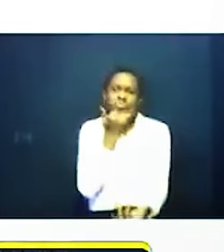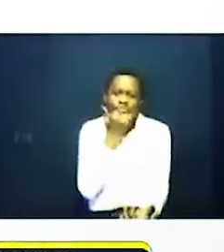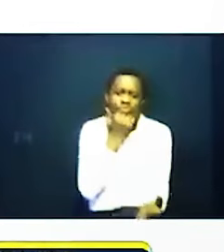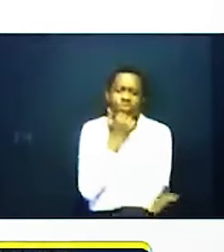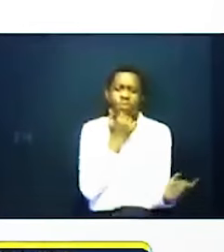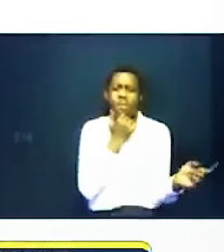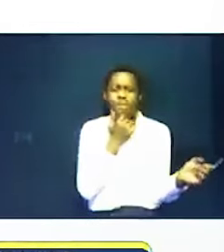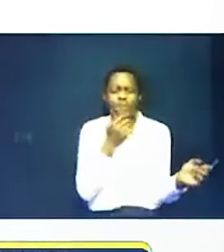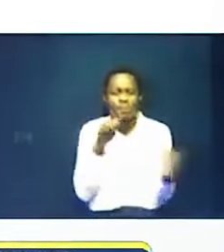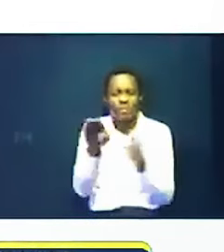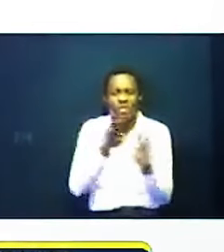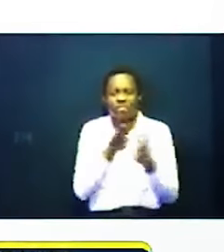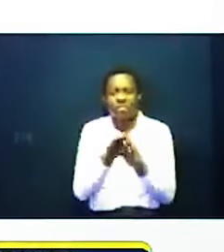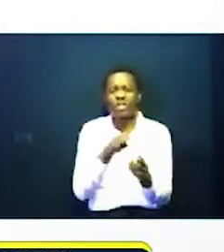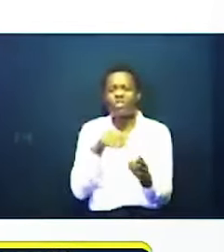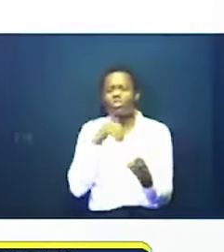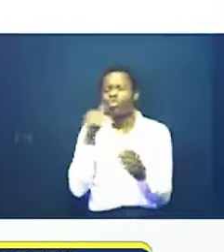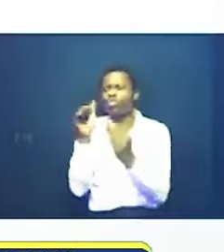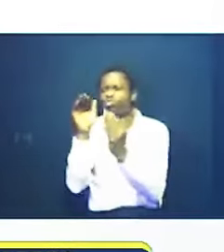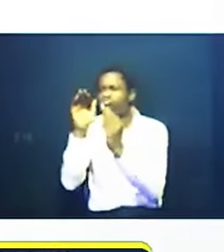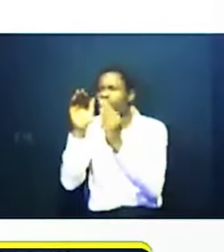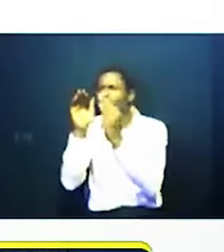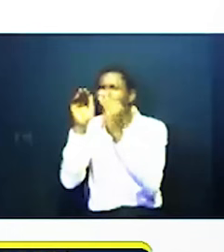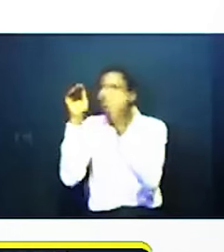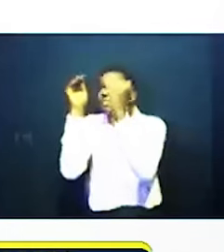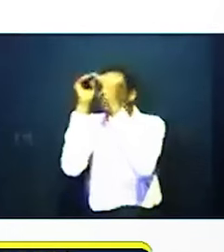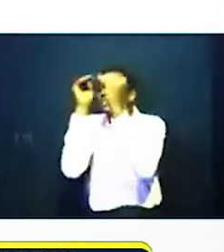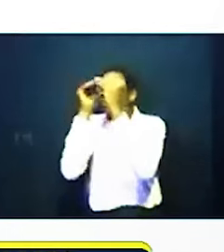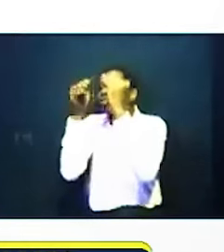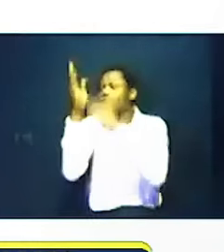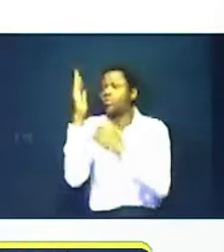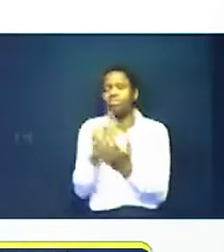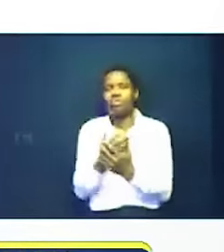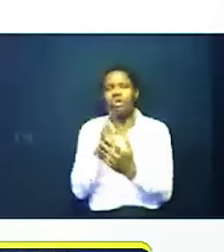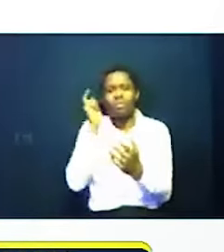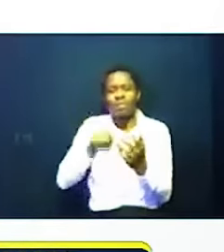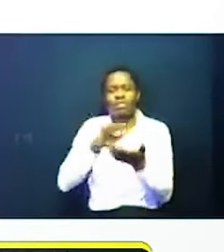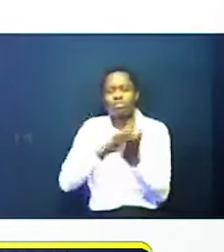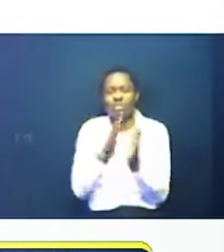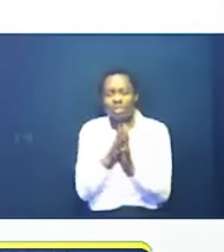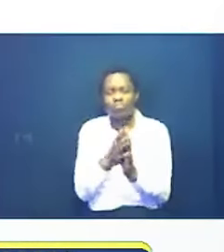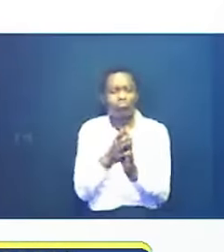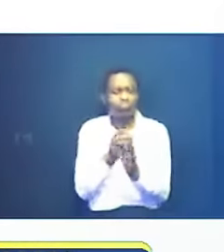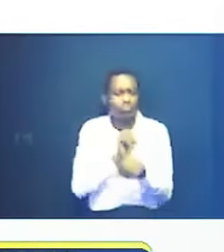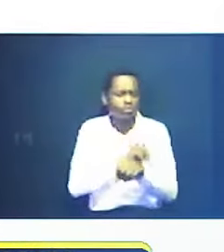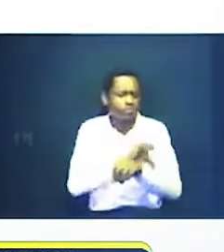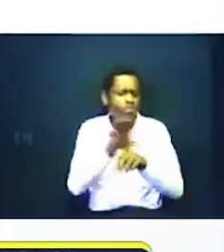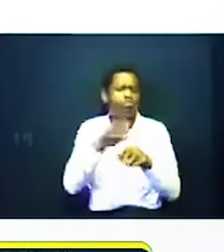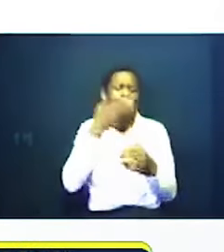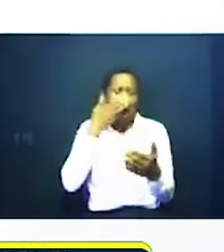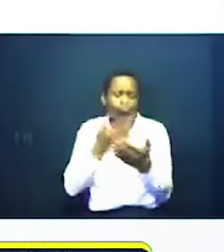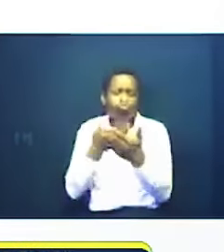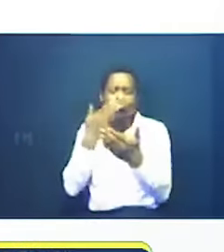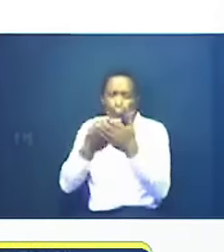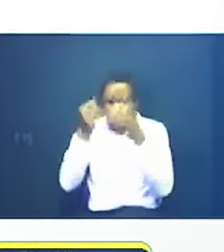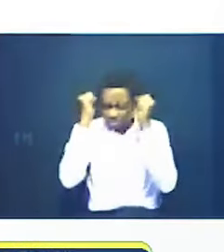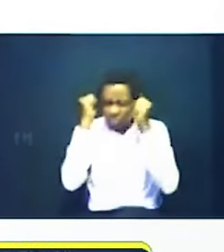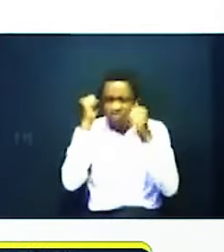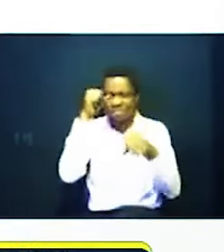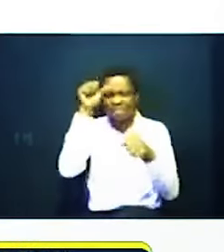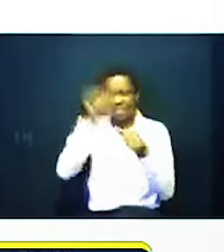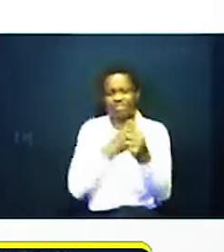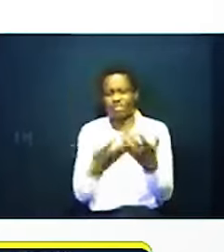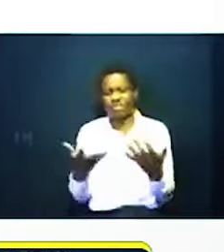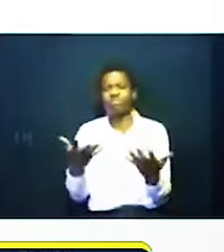actually I journey if you are brabo and in yami asem enko. So we must be fervent in what we do. As I say ni aye ye bia no ye didn't see it. So we must